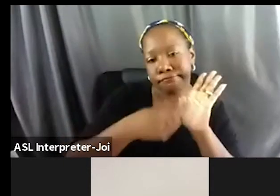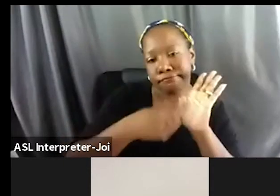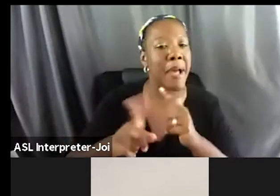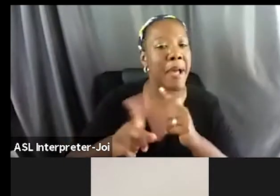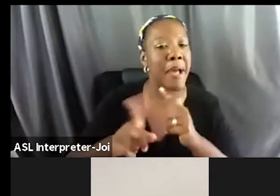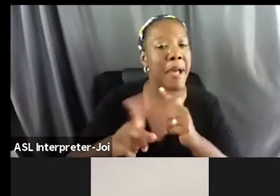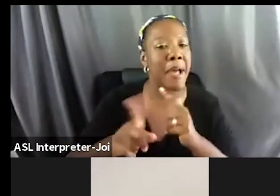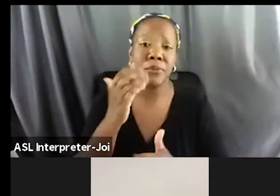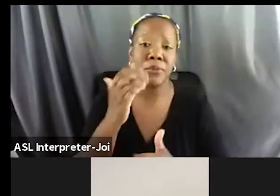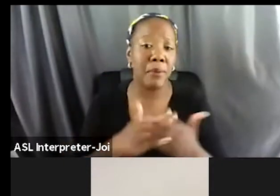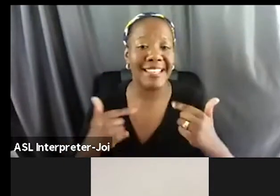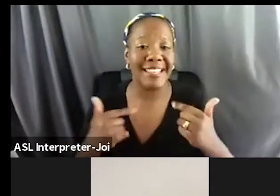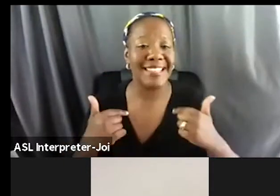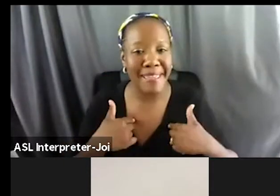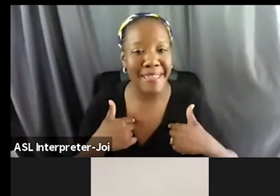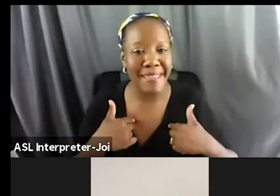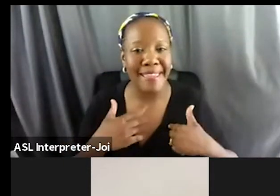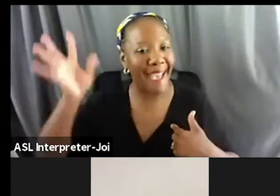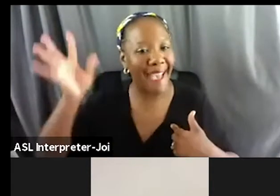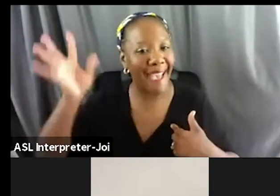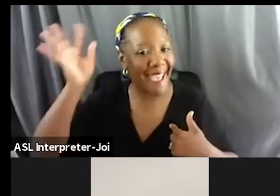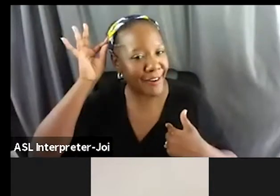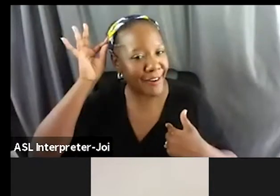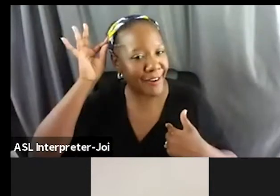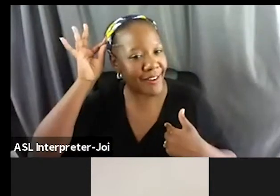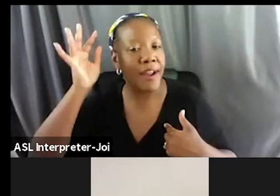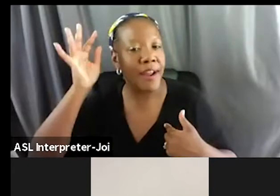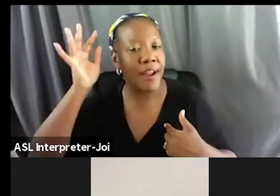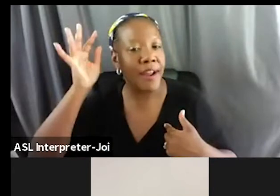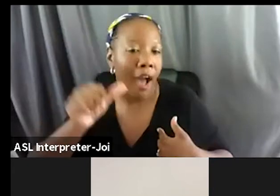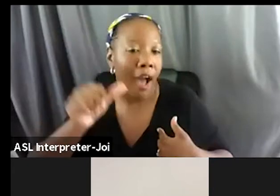hair, my non-hair, me and my head.